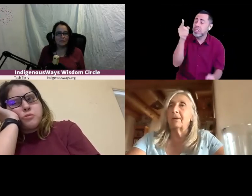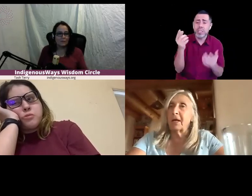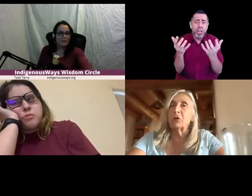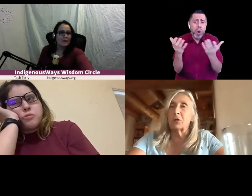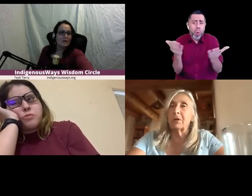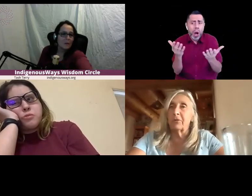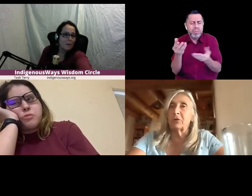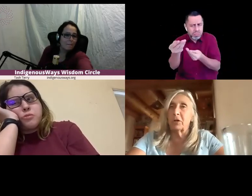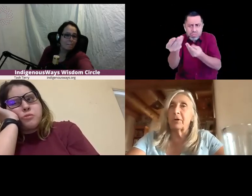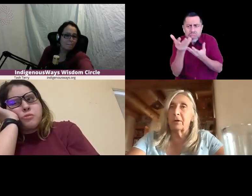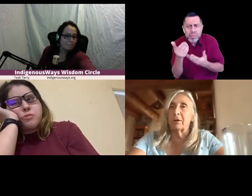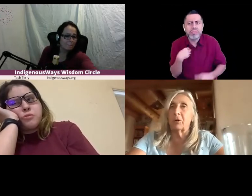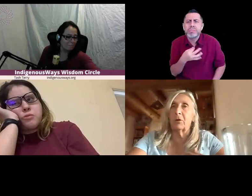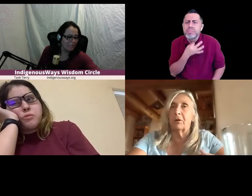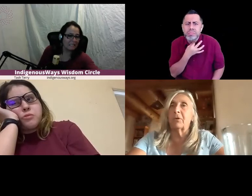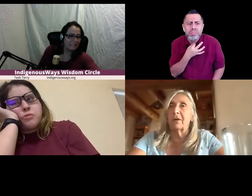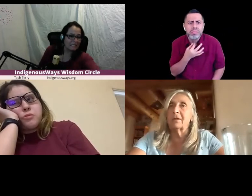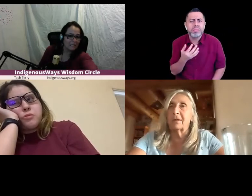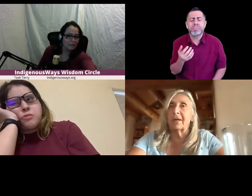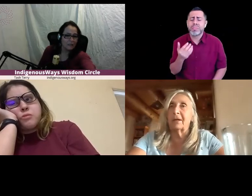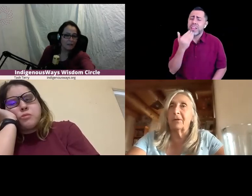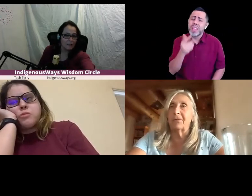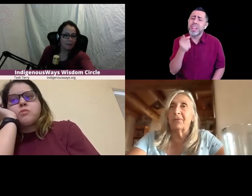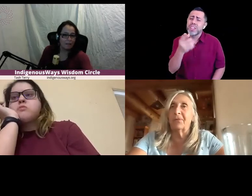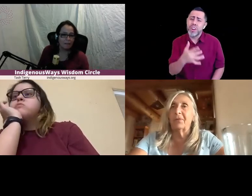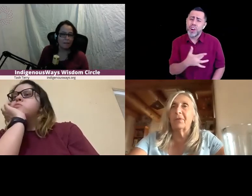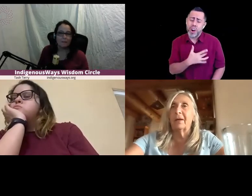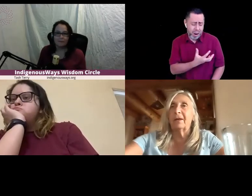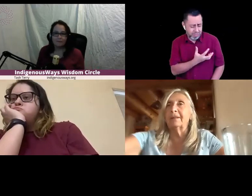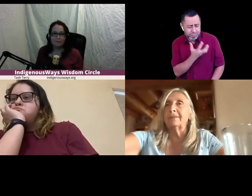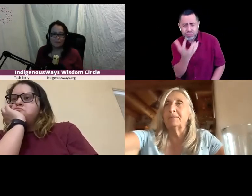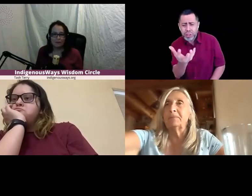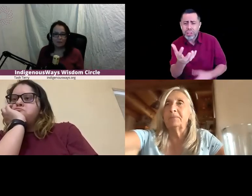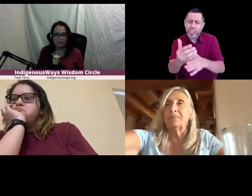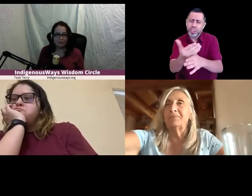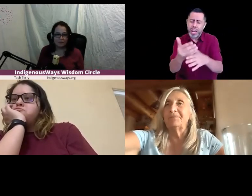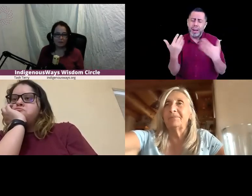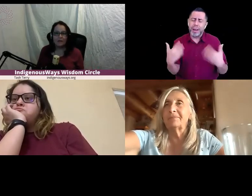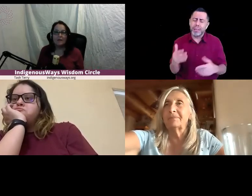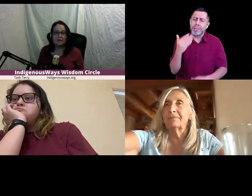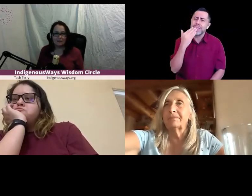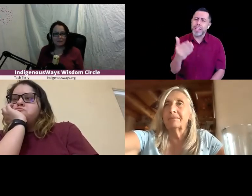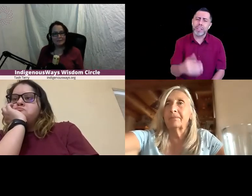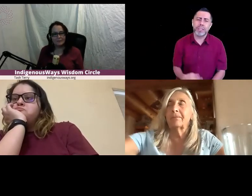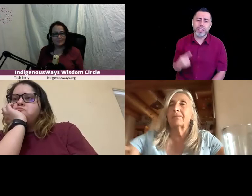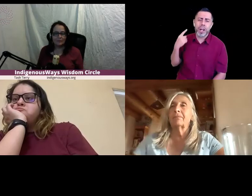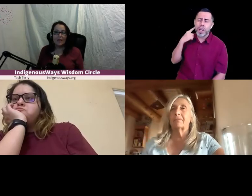And thank you so much for sharing your heart with us. Thank you. Thank you.